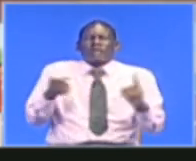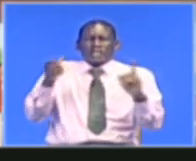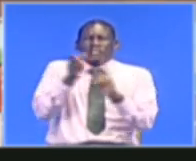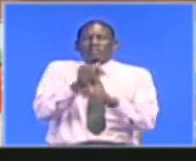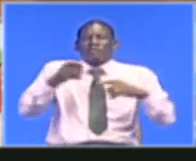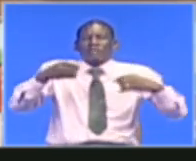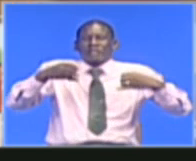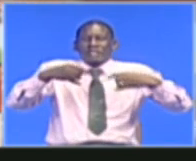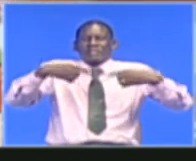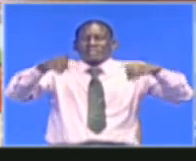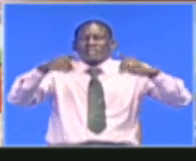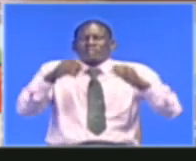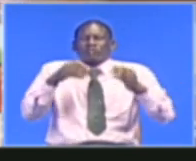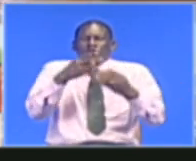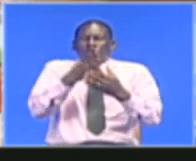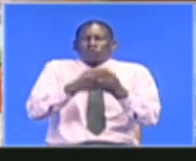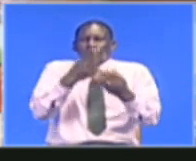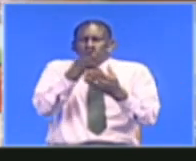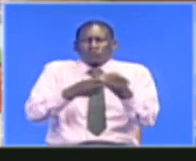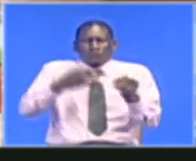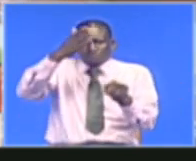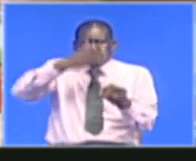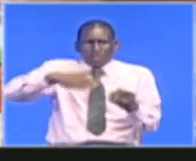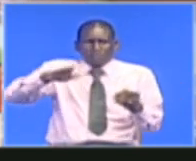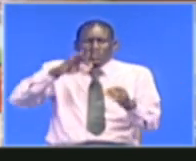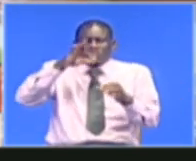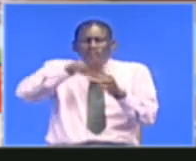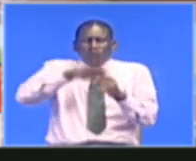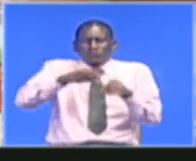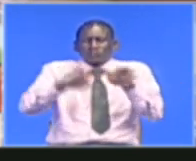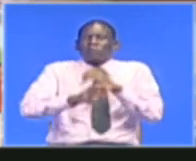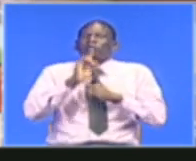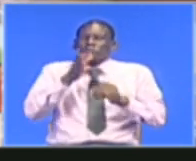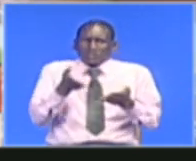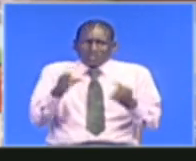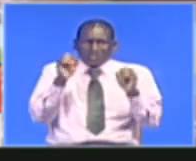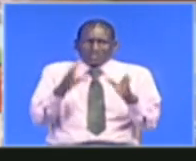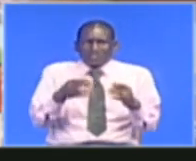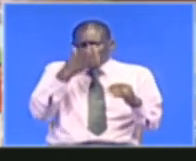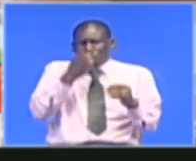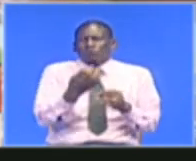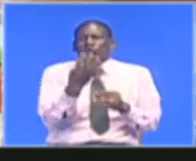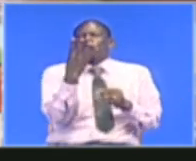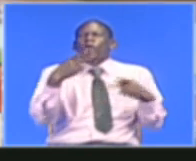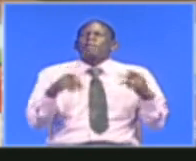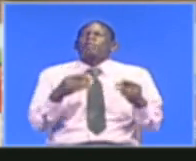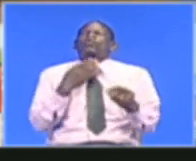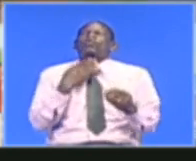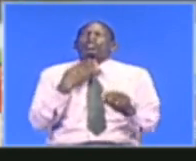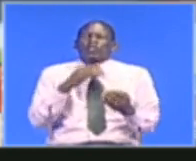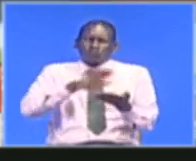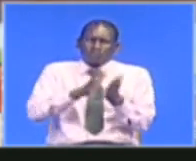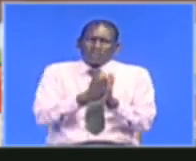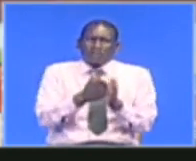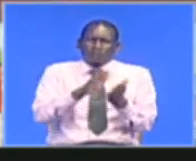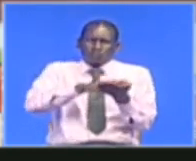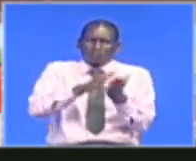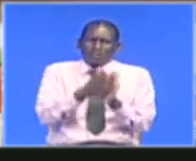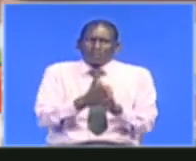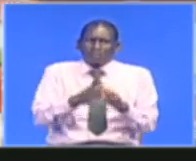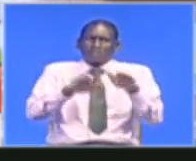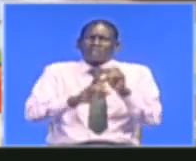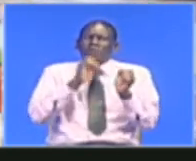parliament. Uchaguzi wa naibu wa spika haukufanyika kwa sababu wagombea wanne waliokuwa wameomba wadhifa huo, Irungu Kangata, Kimani